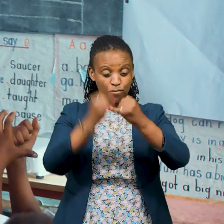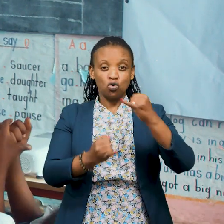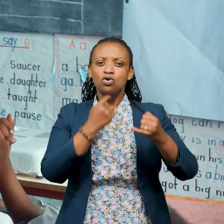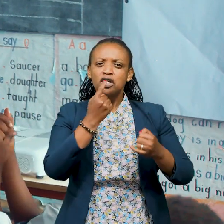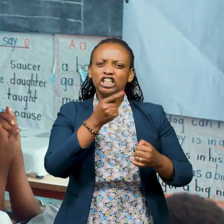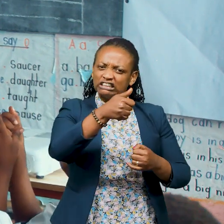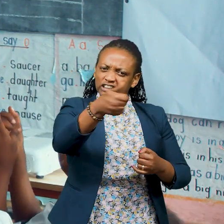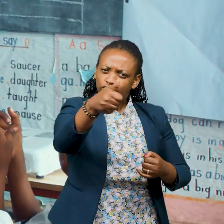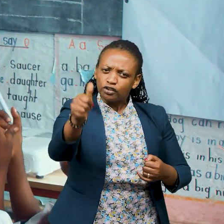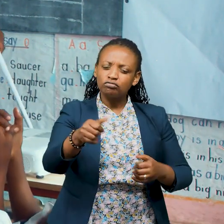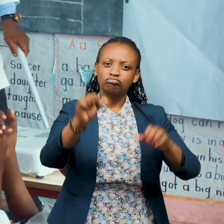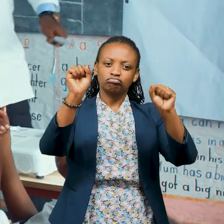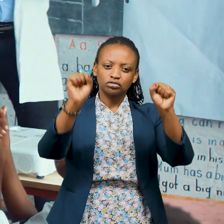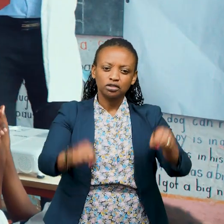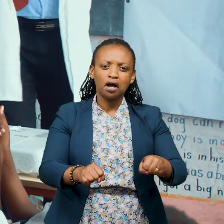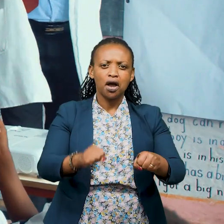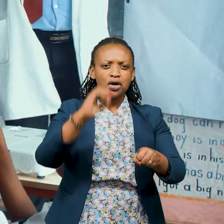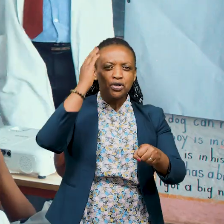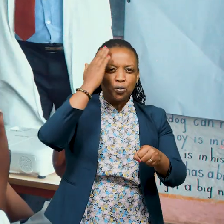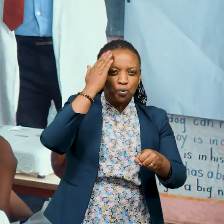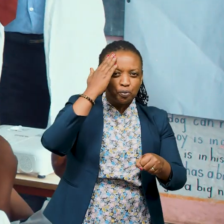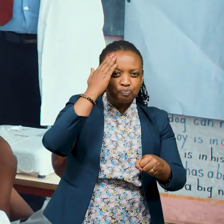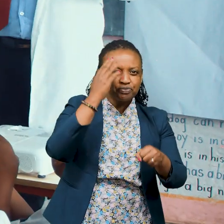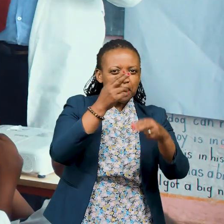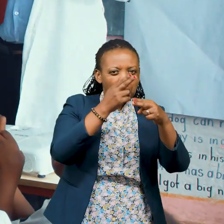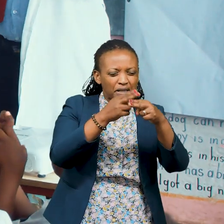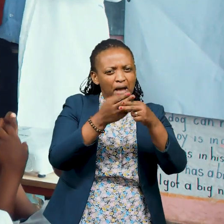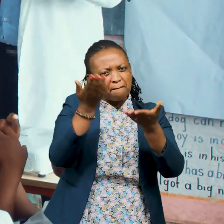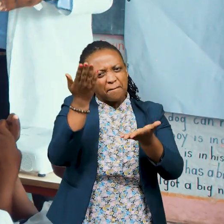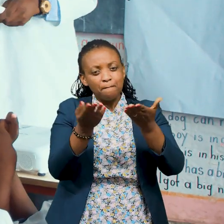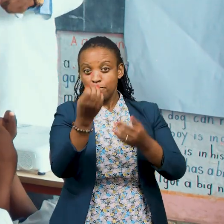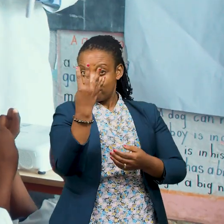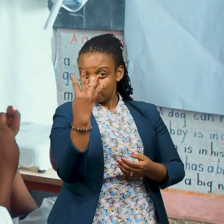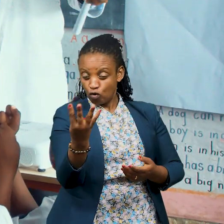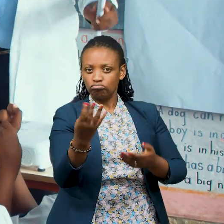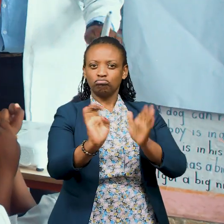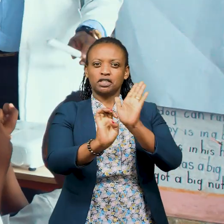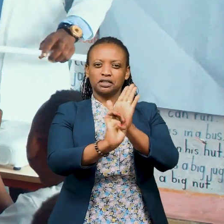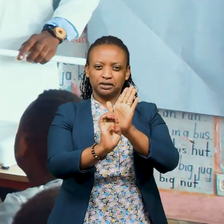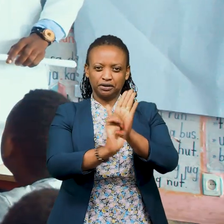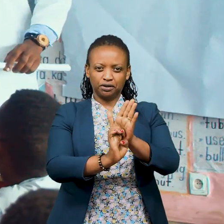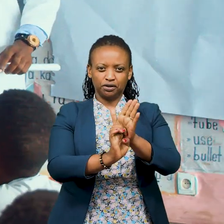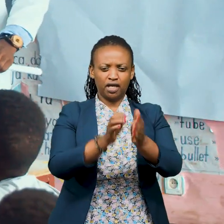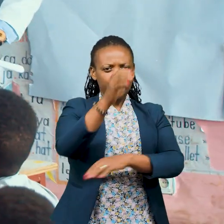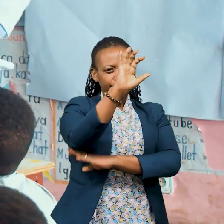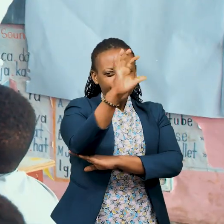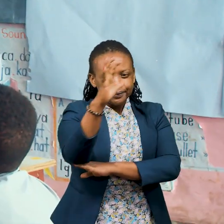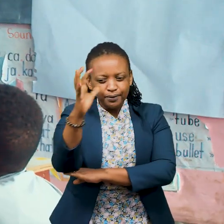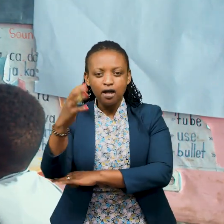And by the end of the lesson, you will be able to identify at least